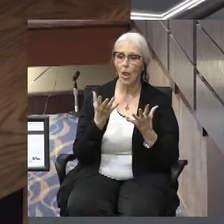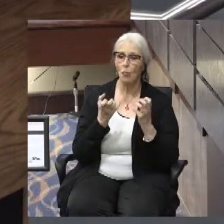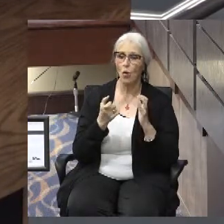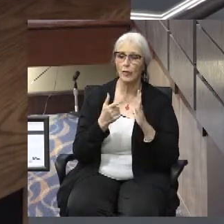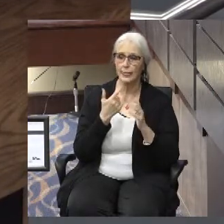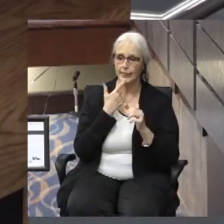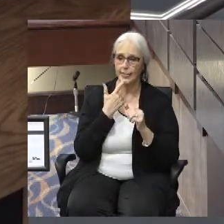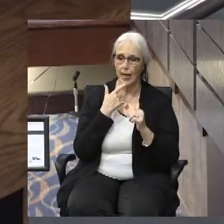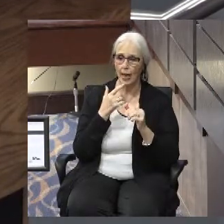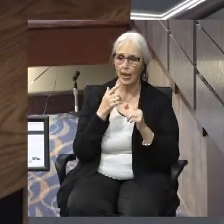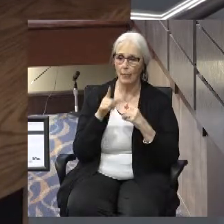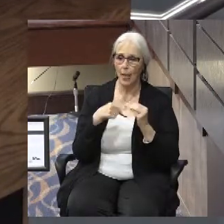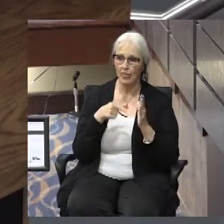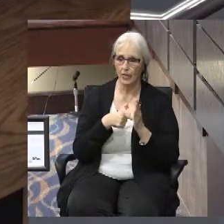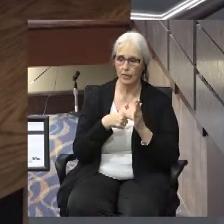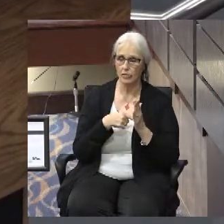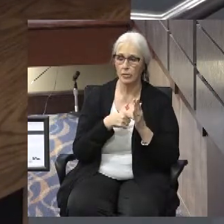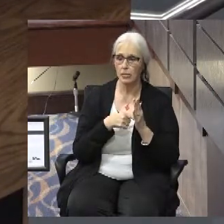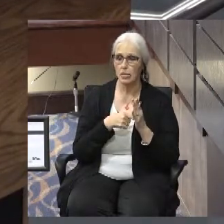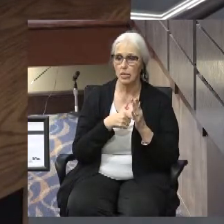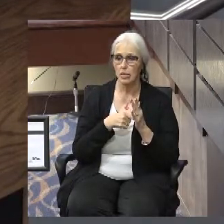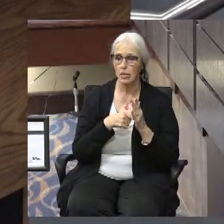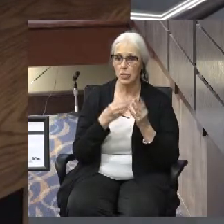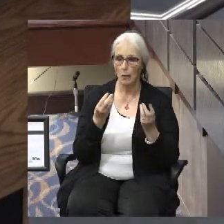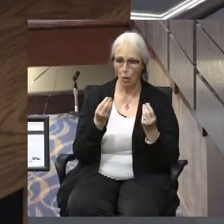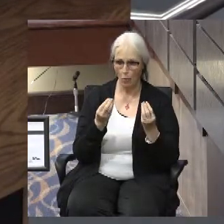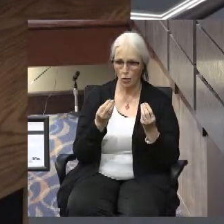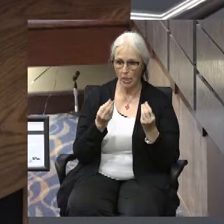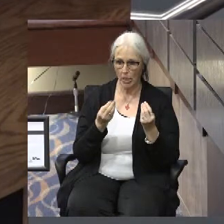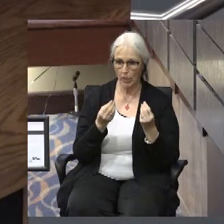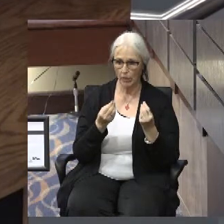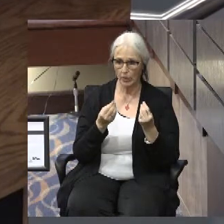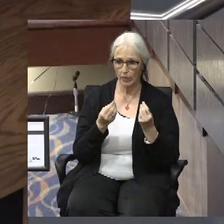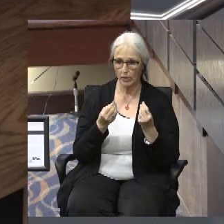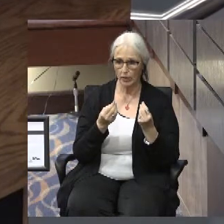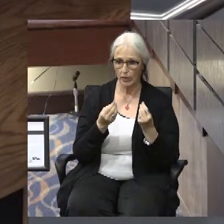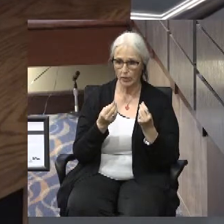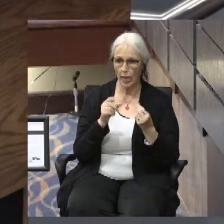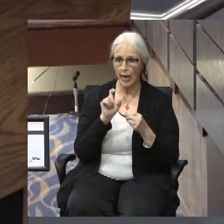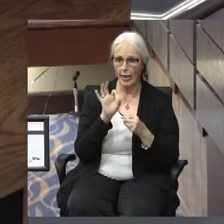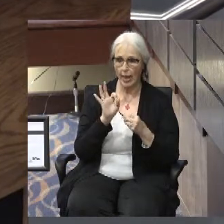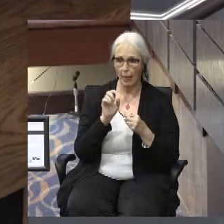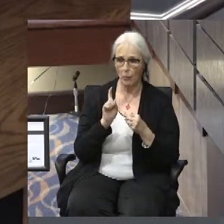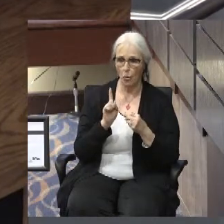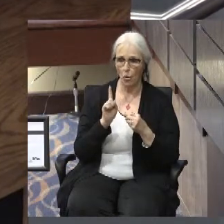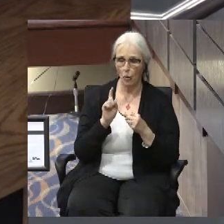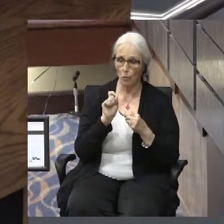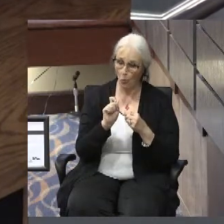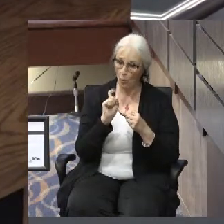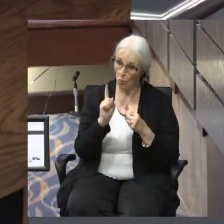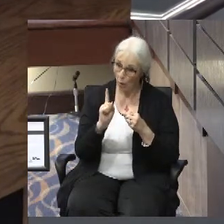this one, the property is 9.1 acres.